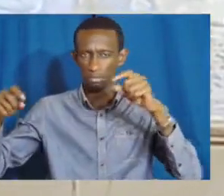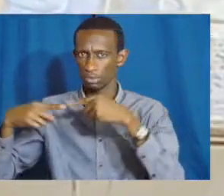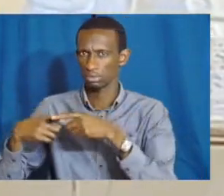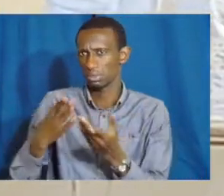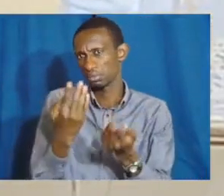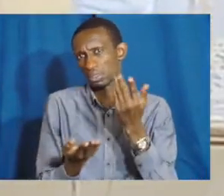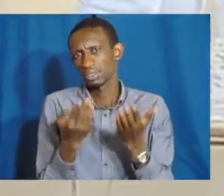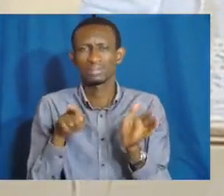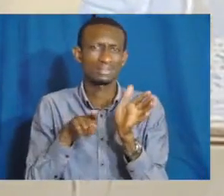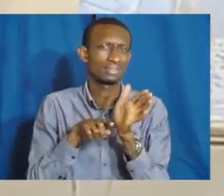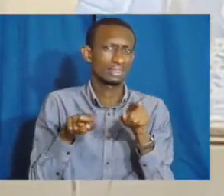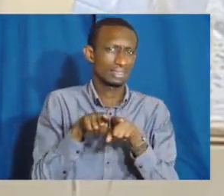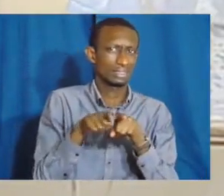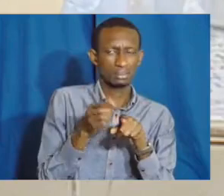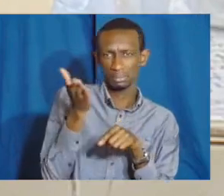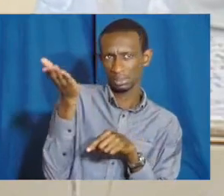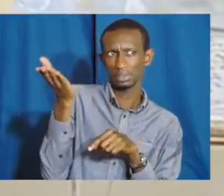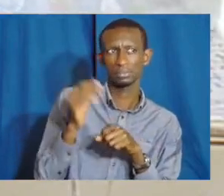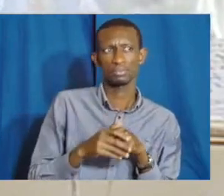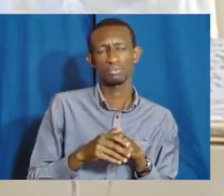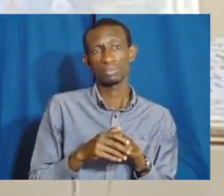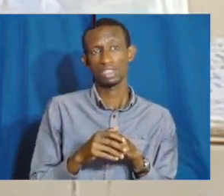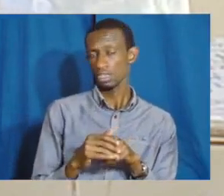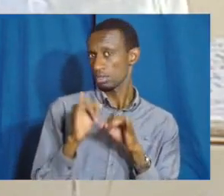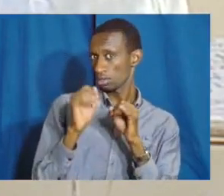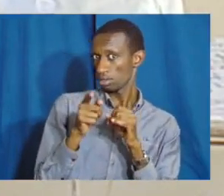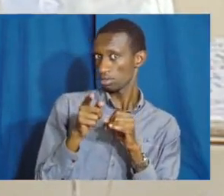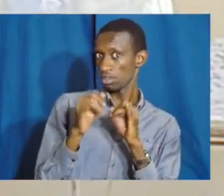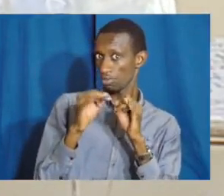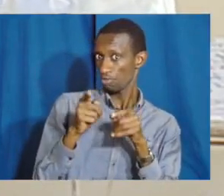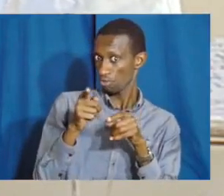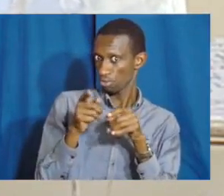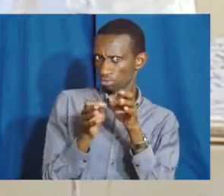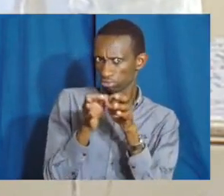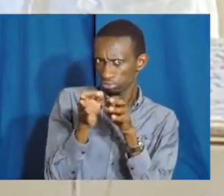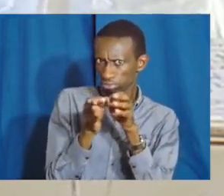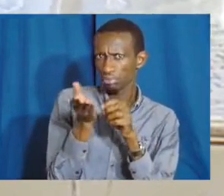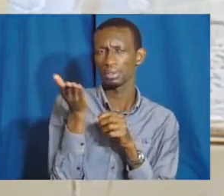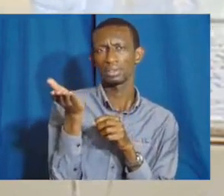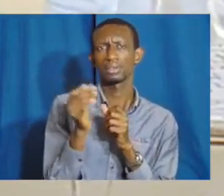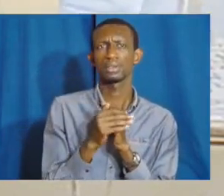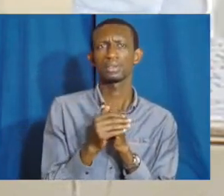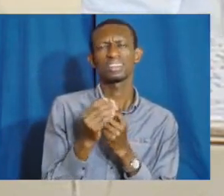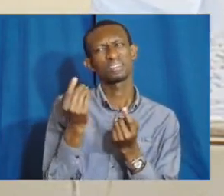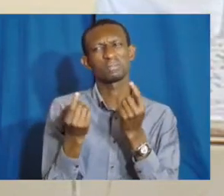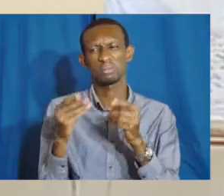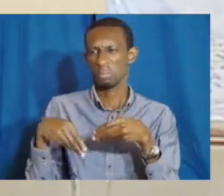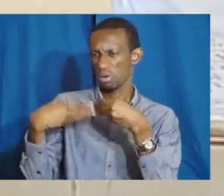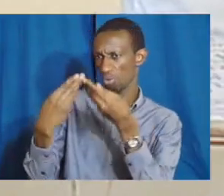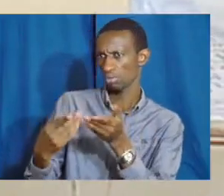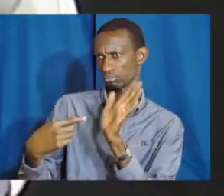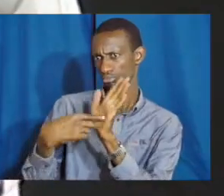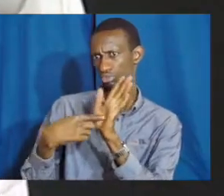remember, when we were introducing this, actually we gave you this example of a linear